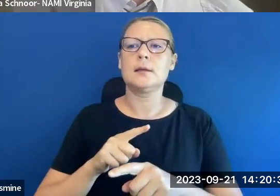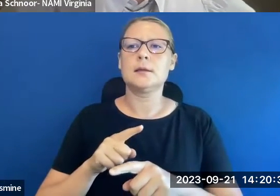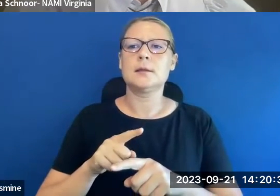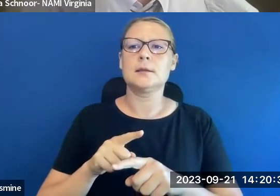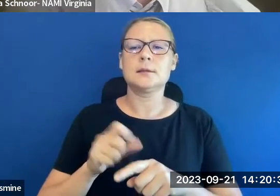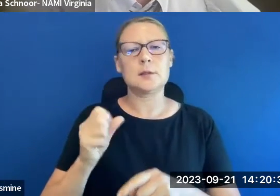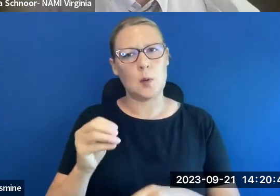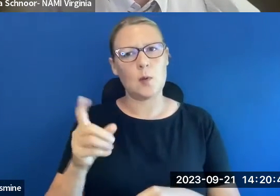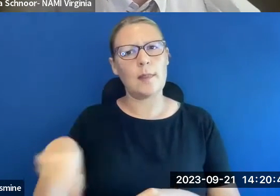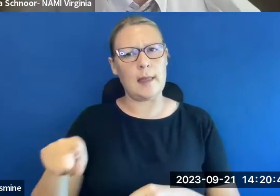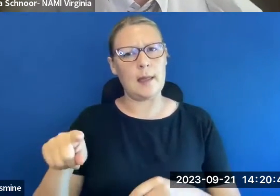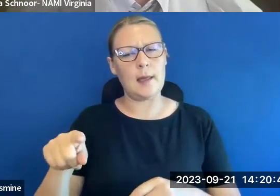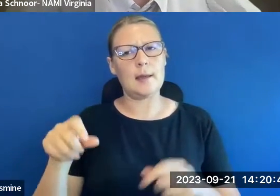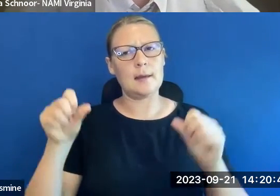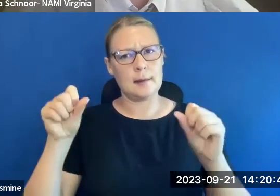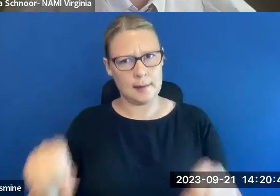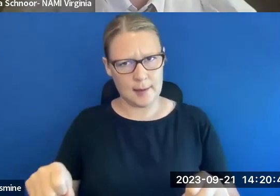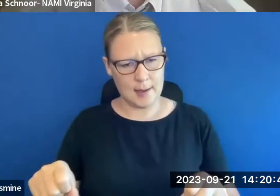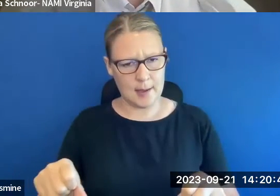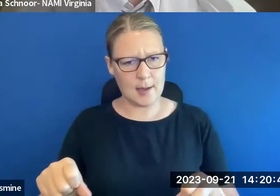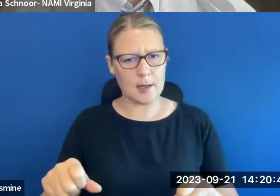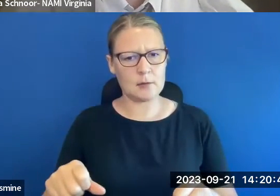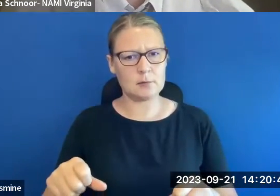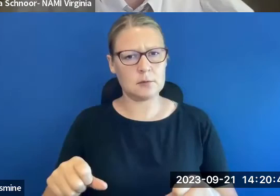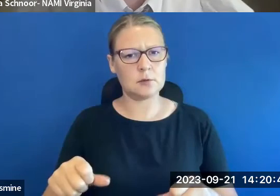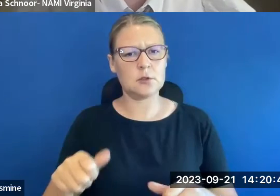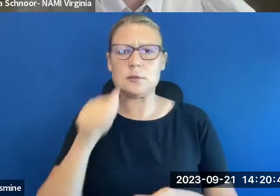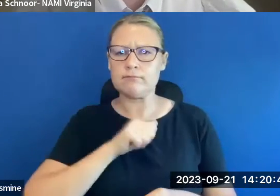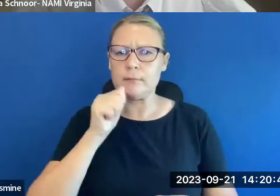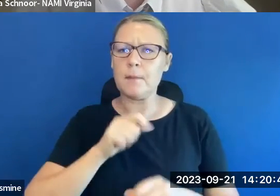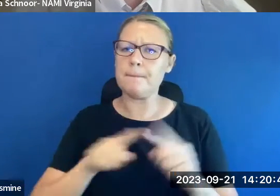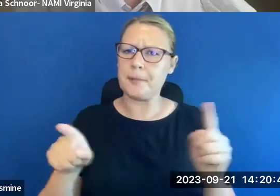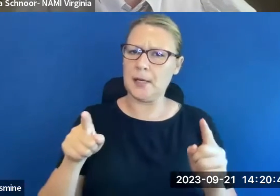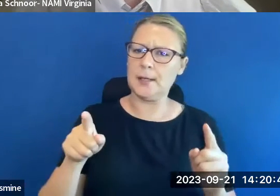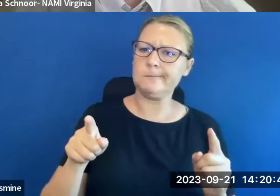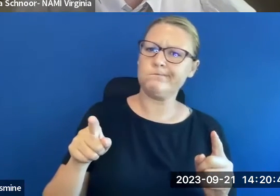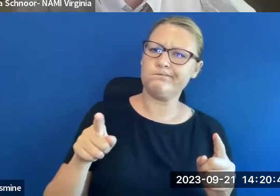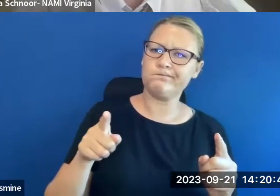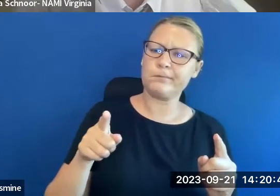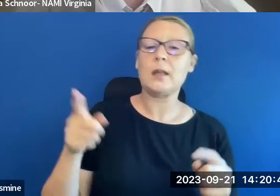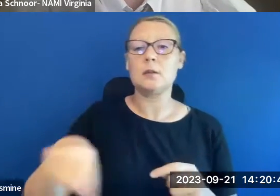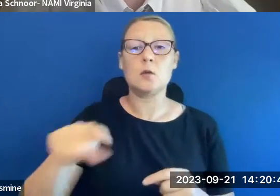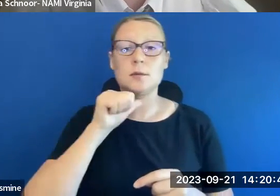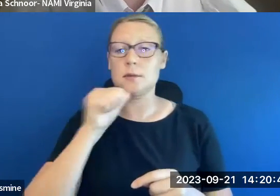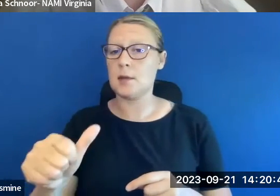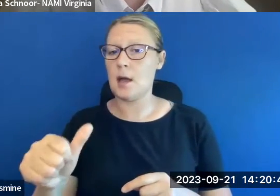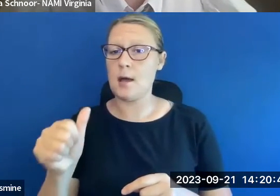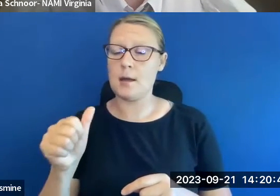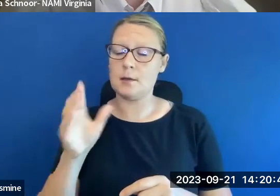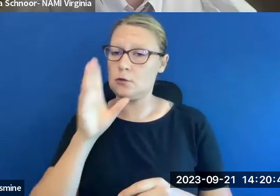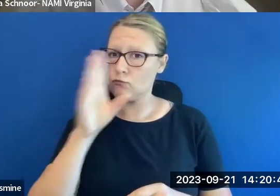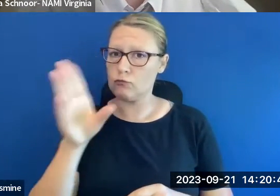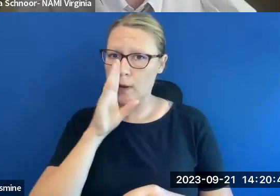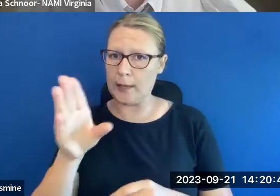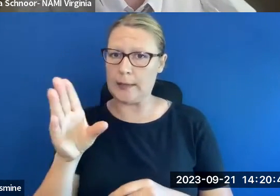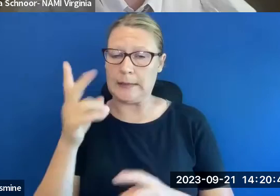think the more it occurs, those who are not experiencing the trauma directly are definitely